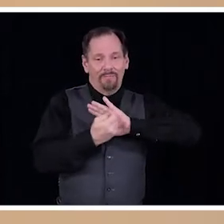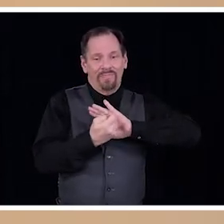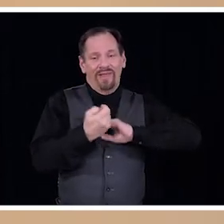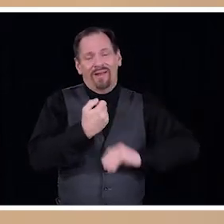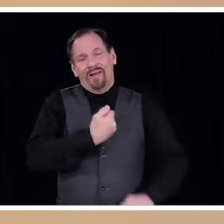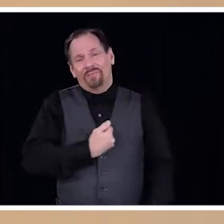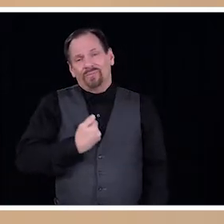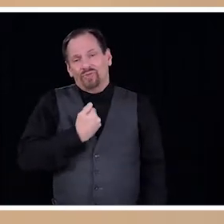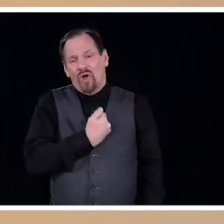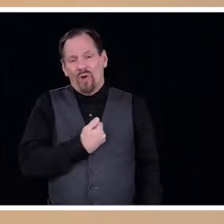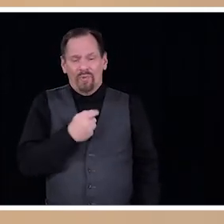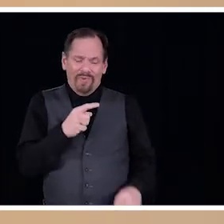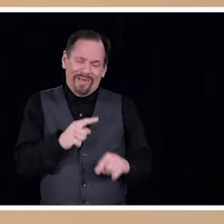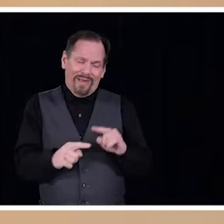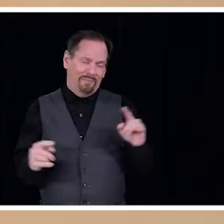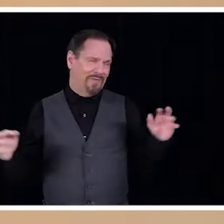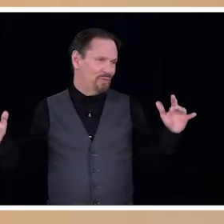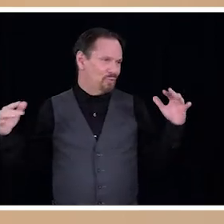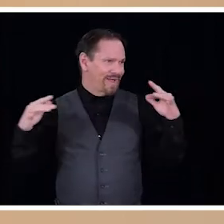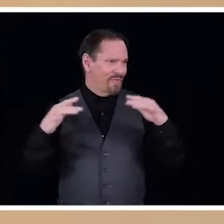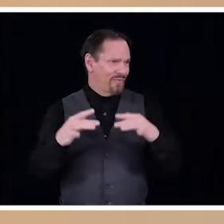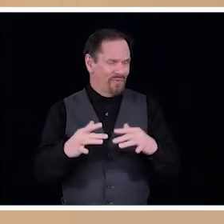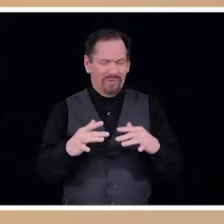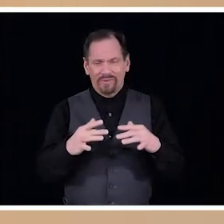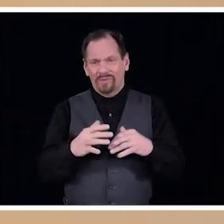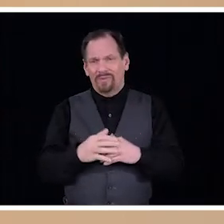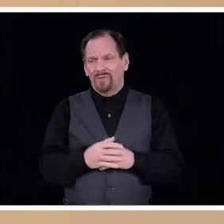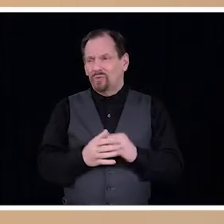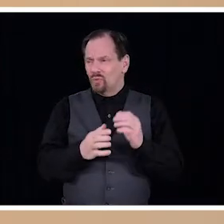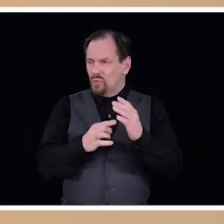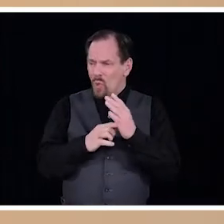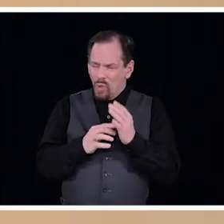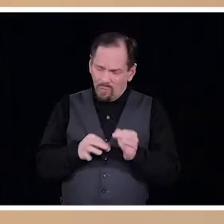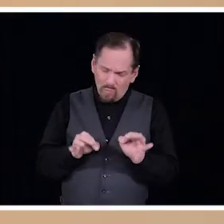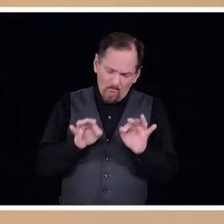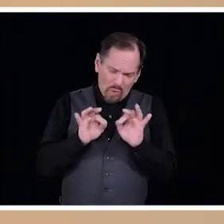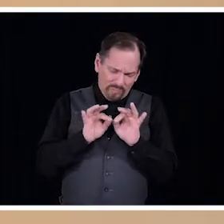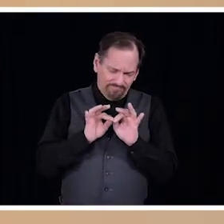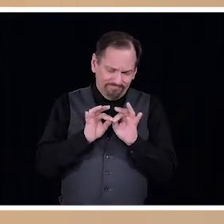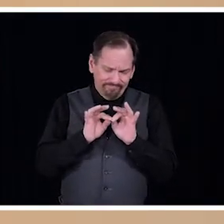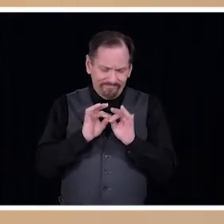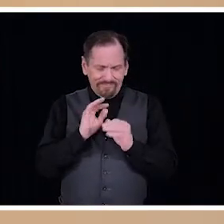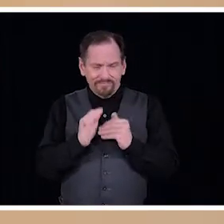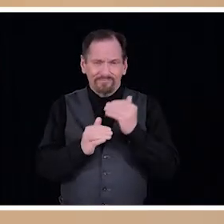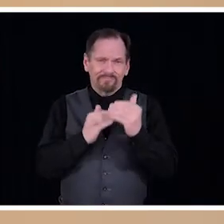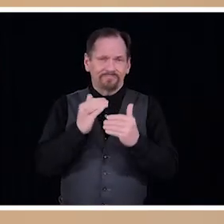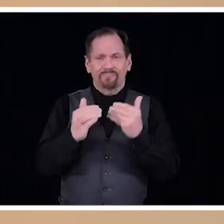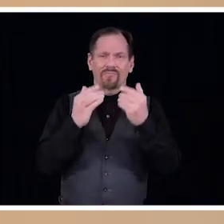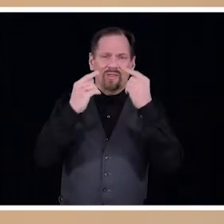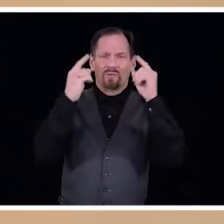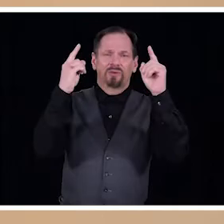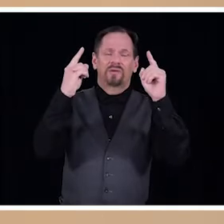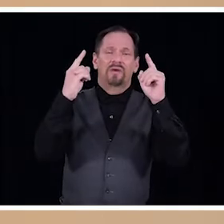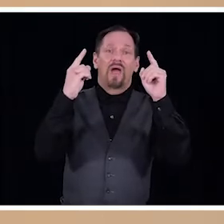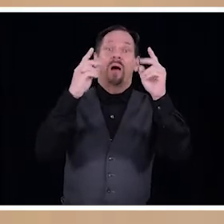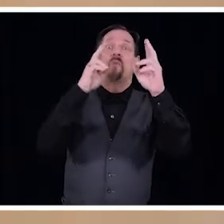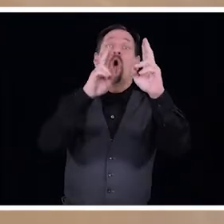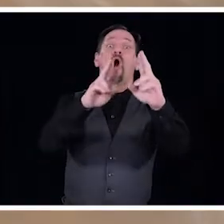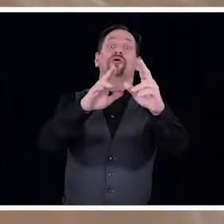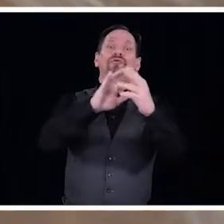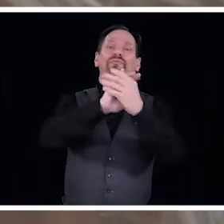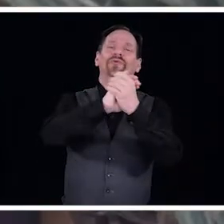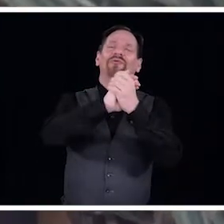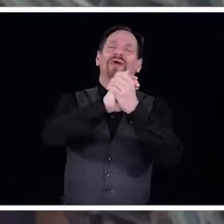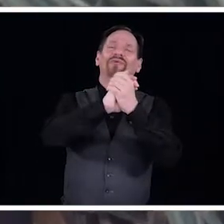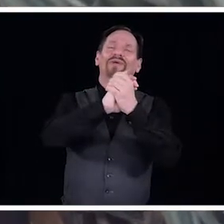able to be together in person to mark this important milestone. I'm honored to be among the first to congratulate our